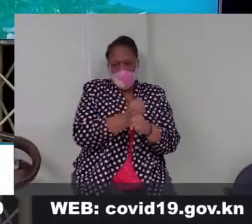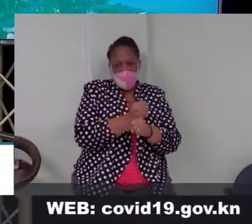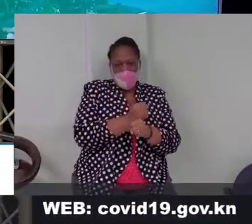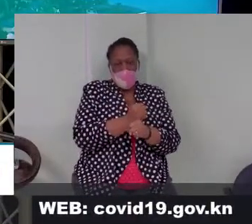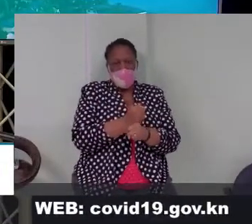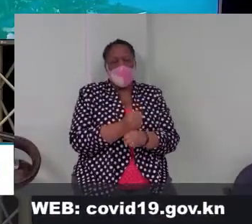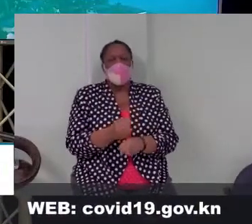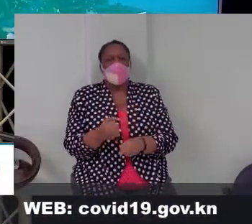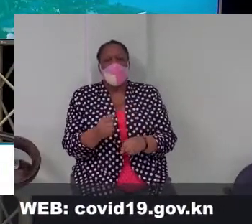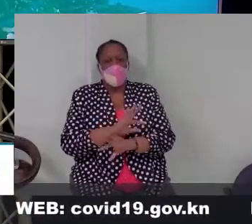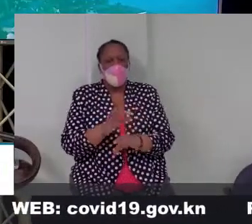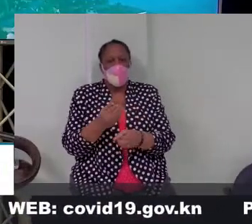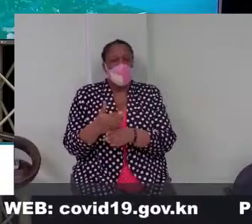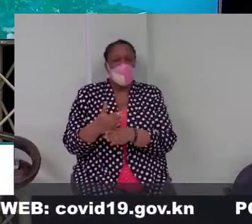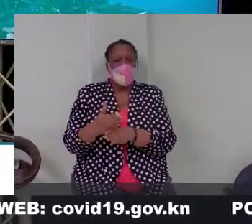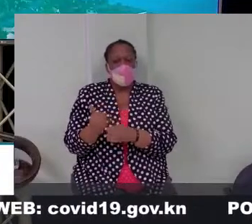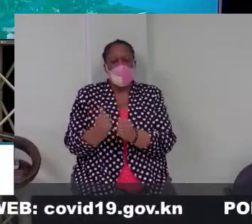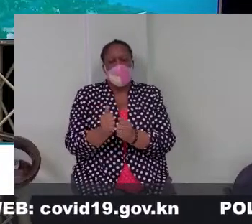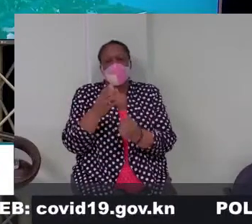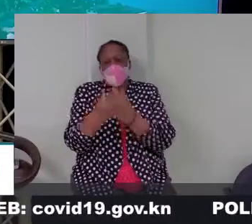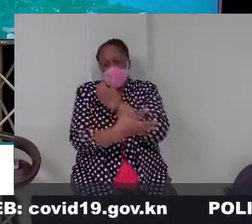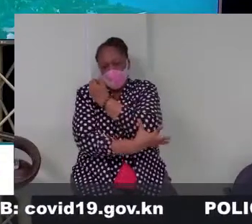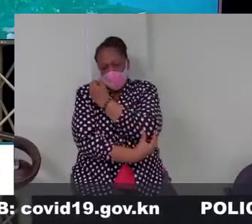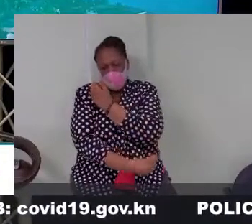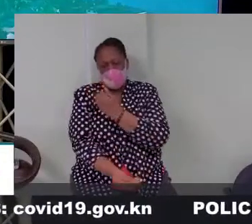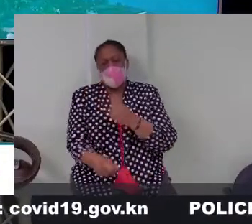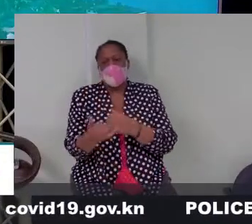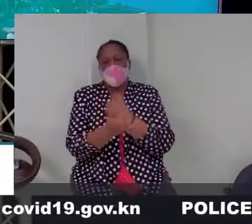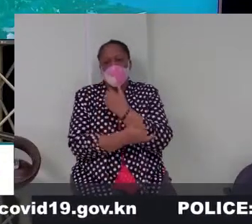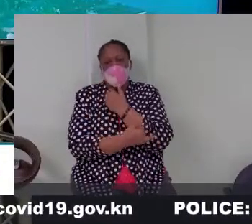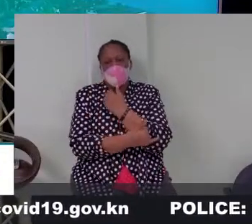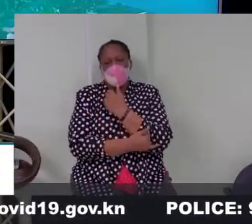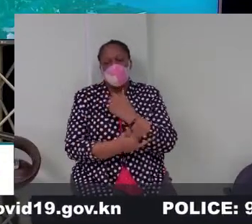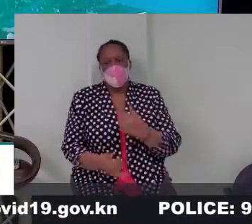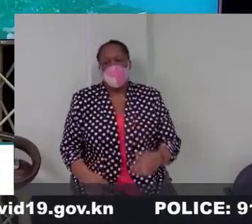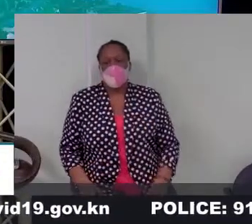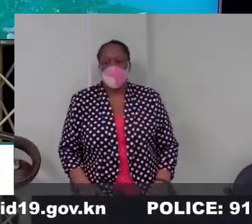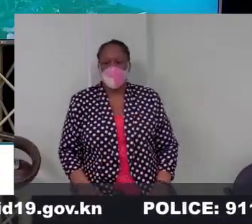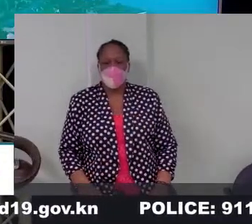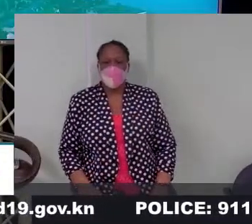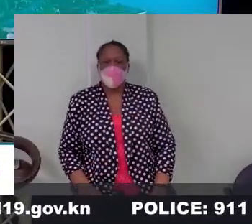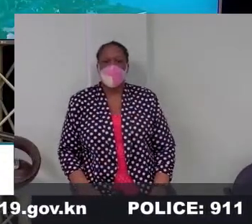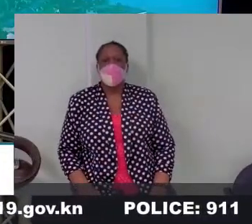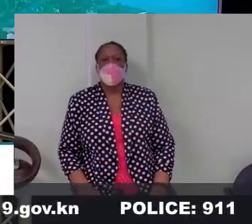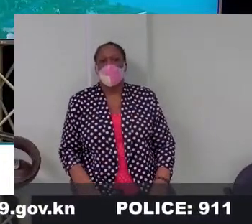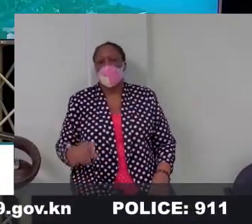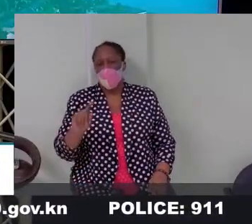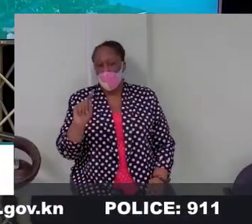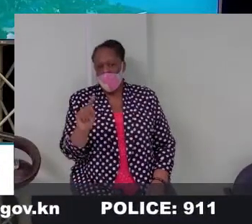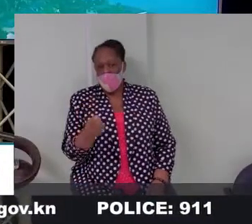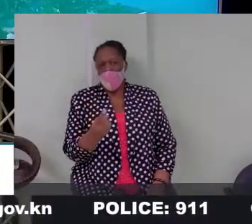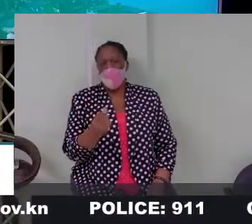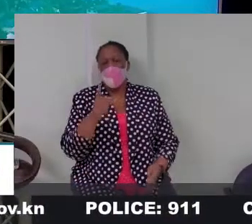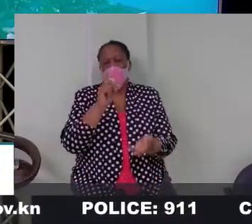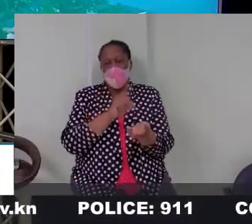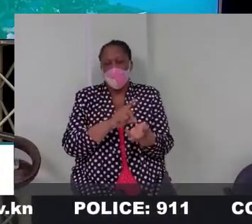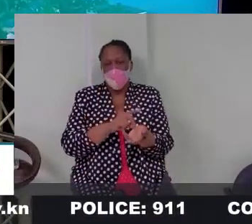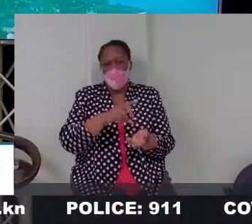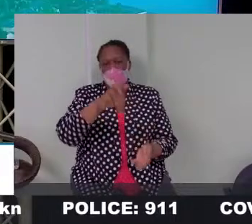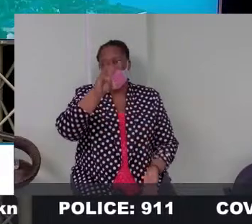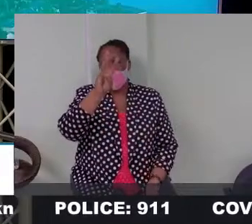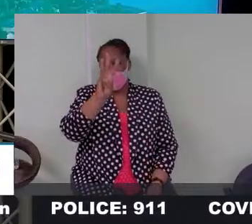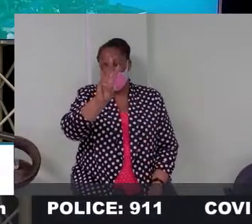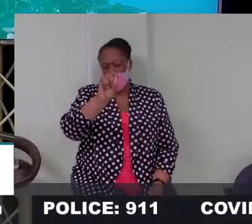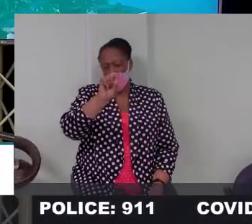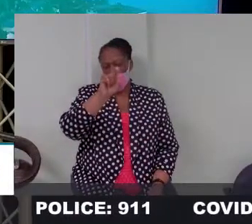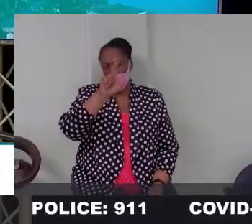That's not good news. I would invite firstly Dr. Cameron Wilkinson, our medical chief of staff